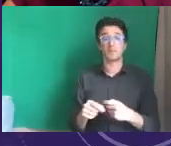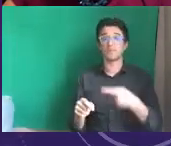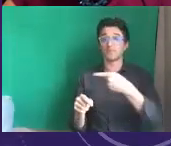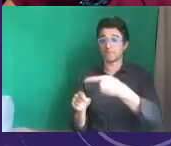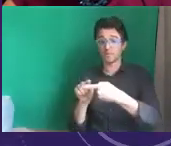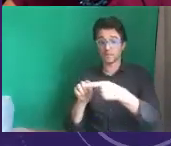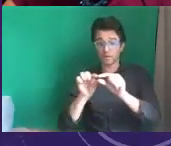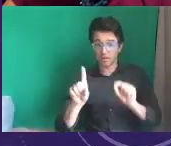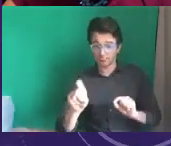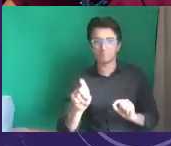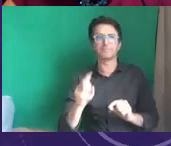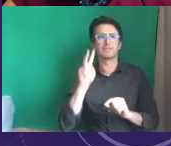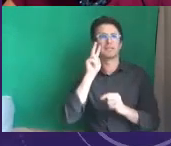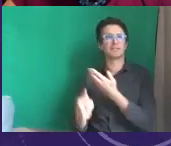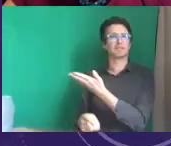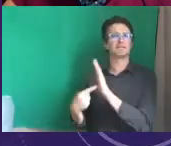viewable by the general public.